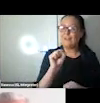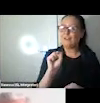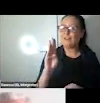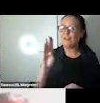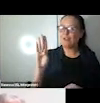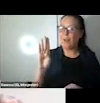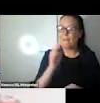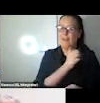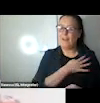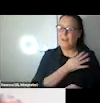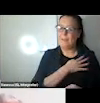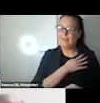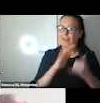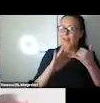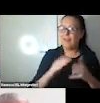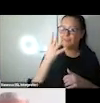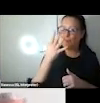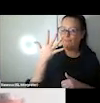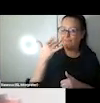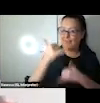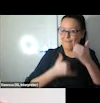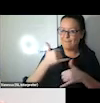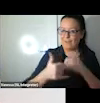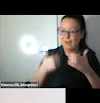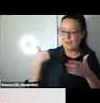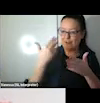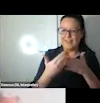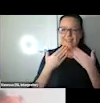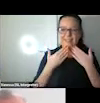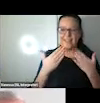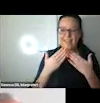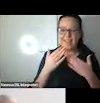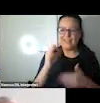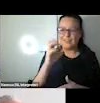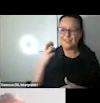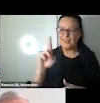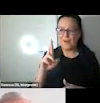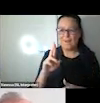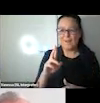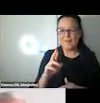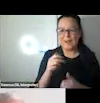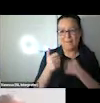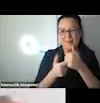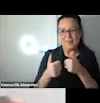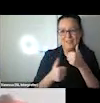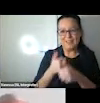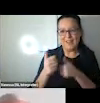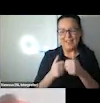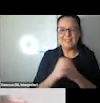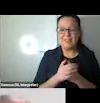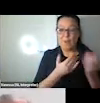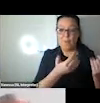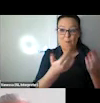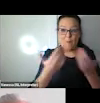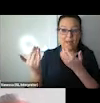last 4 or 5 years, I think. Thanks, Ger. Much appreciated. And welcome to everybody on the